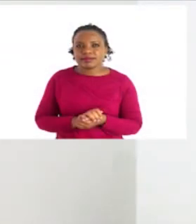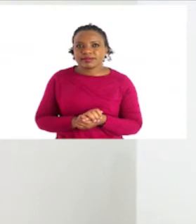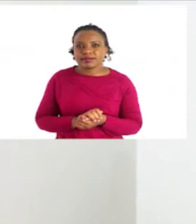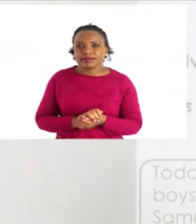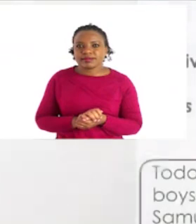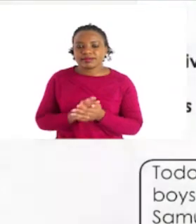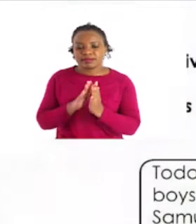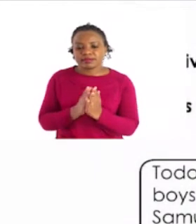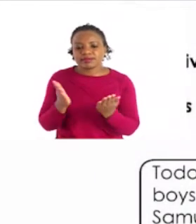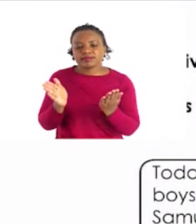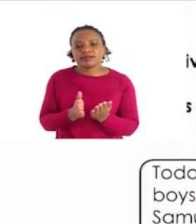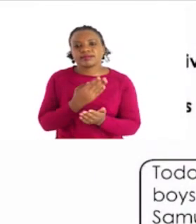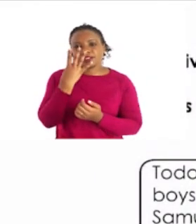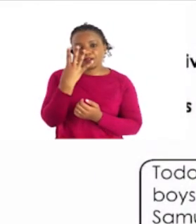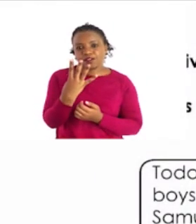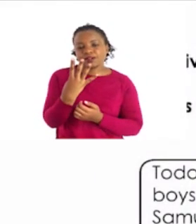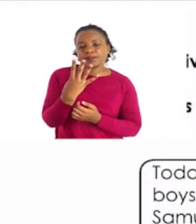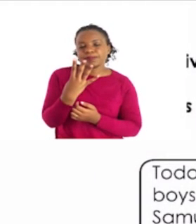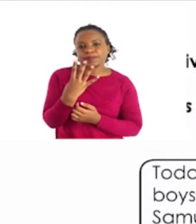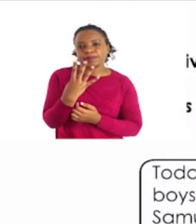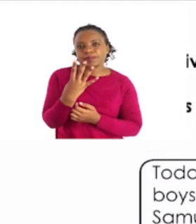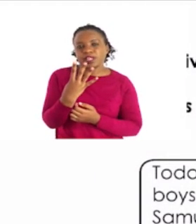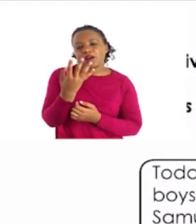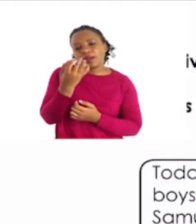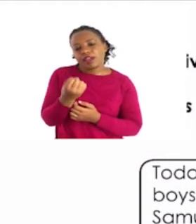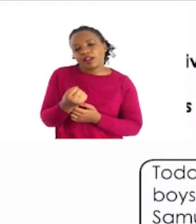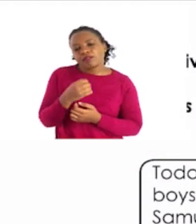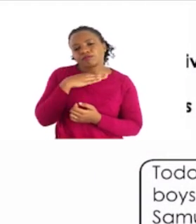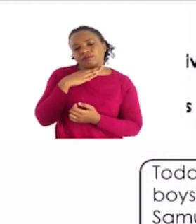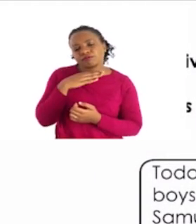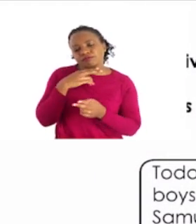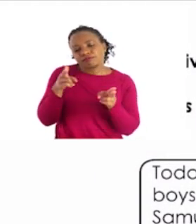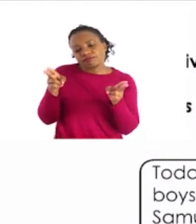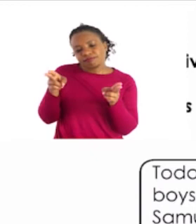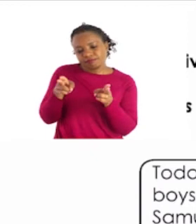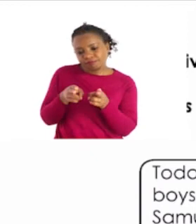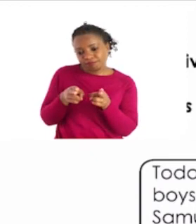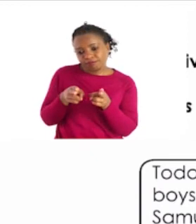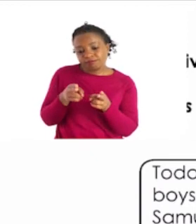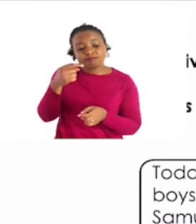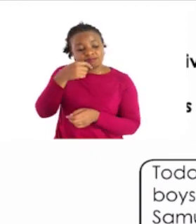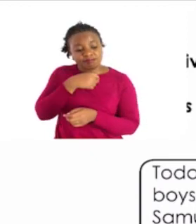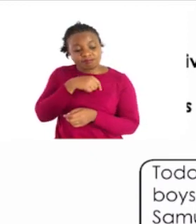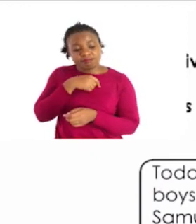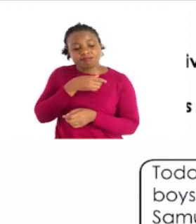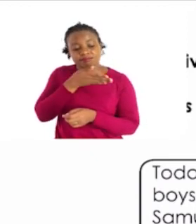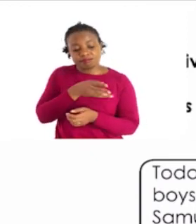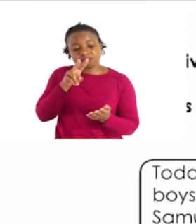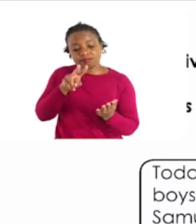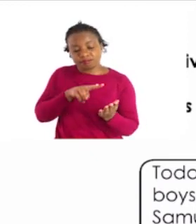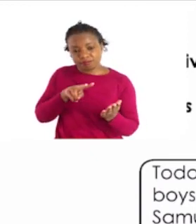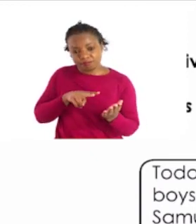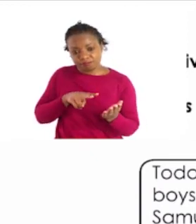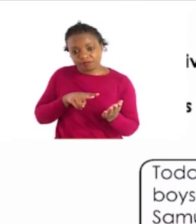On page 4, we have a short story. Chanel is going to read with me.